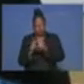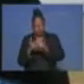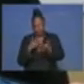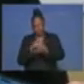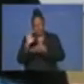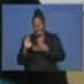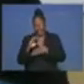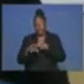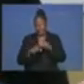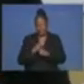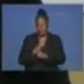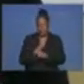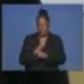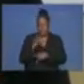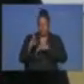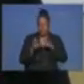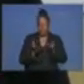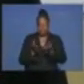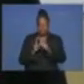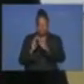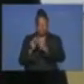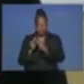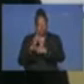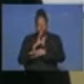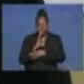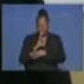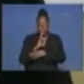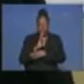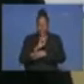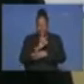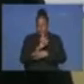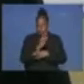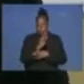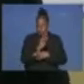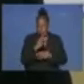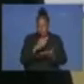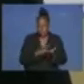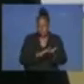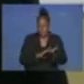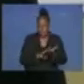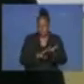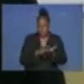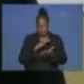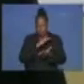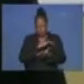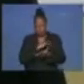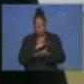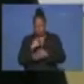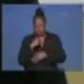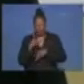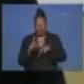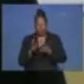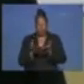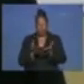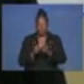this year, and public service union would be the main one that I would like to sign, being the Minister of State for the Public Service.